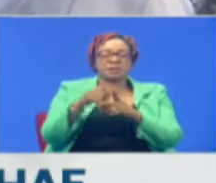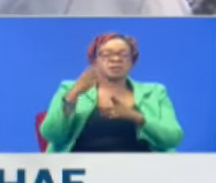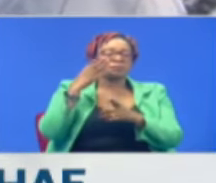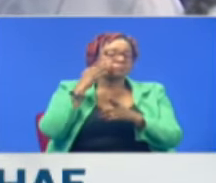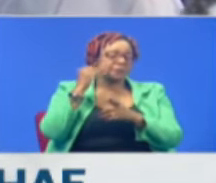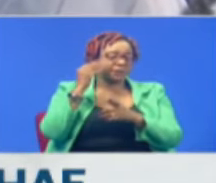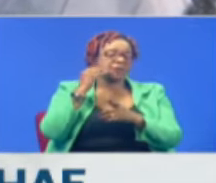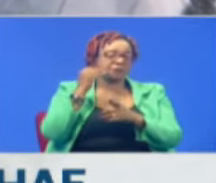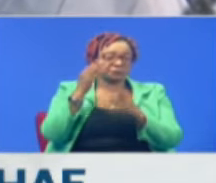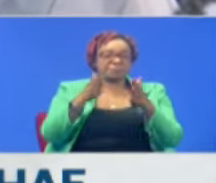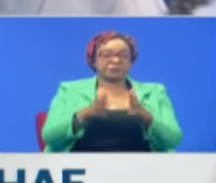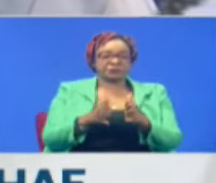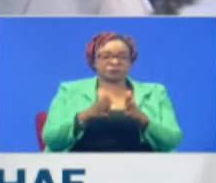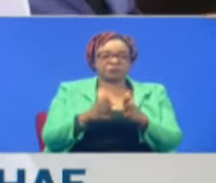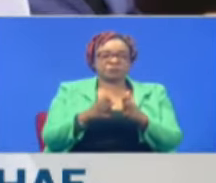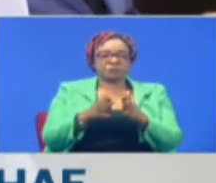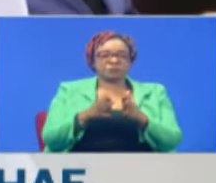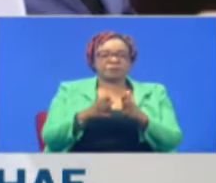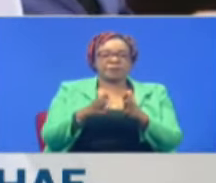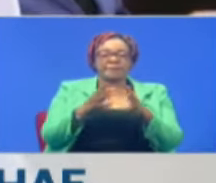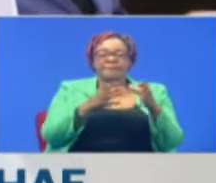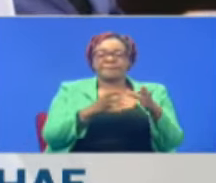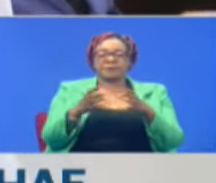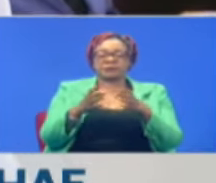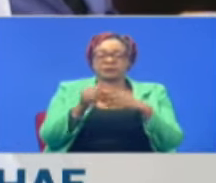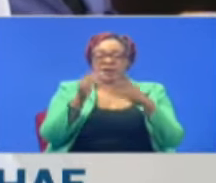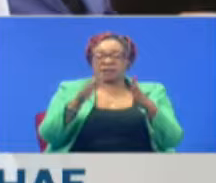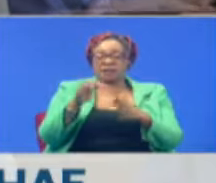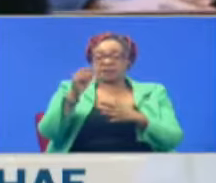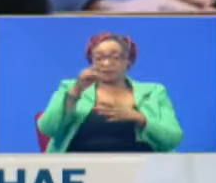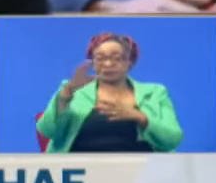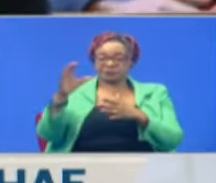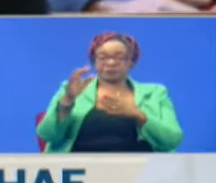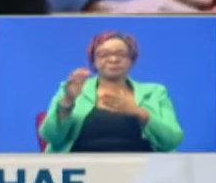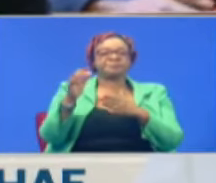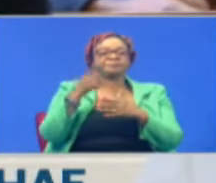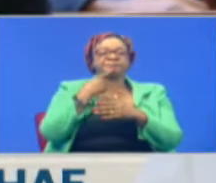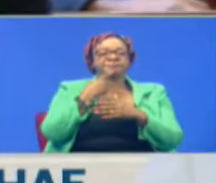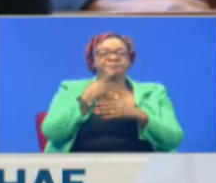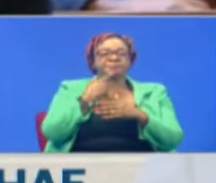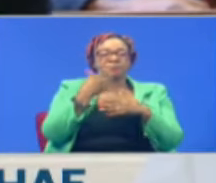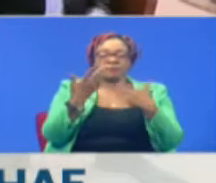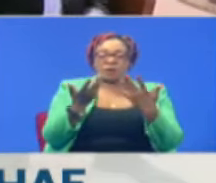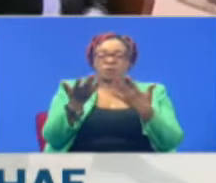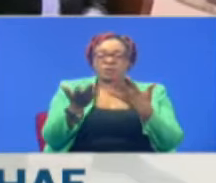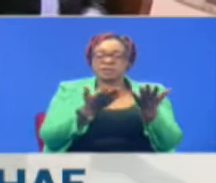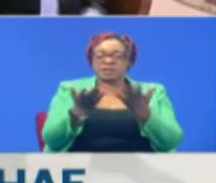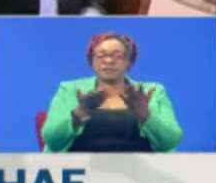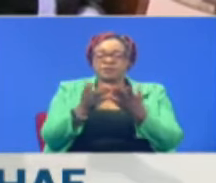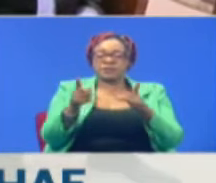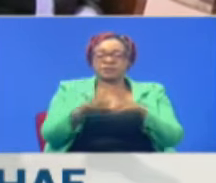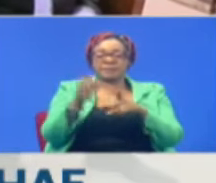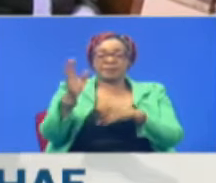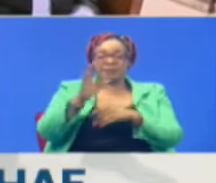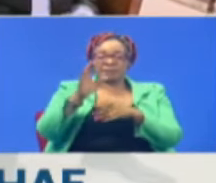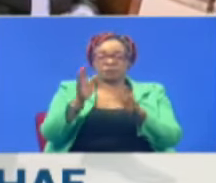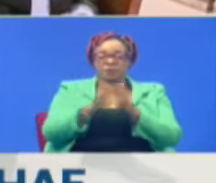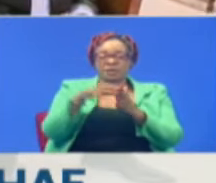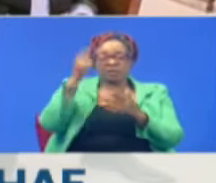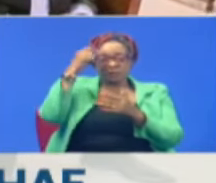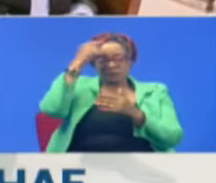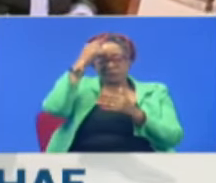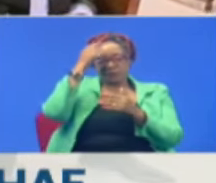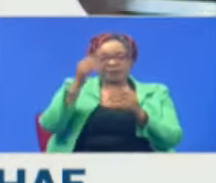go-getter. ANC party leader Musalia Mudavadi recalled how he served in the same cabinet as Nyachai, impressed by